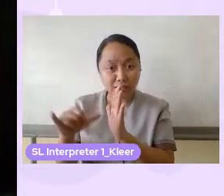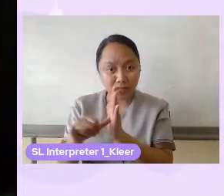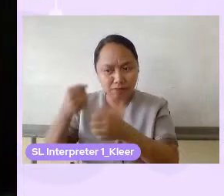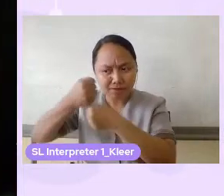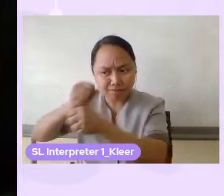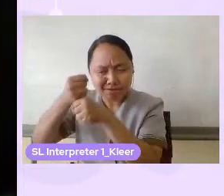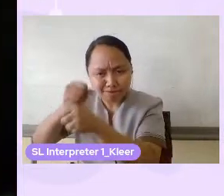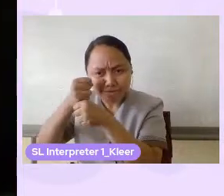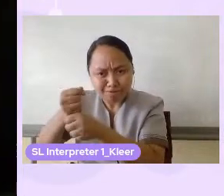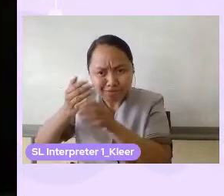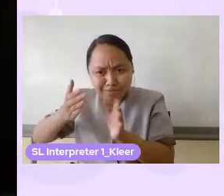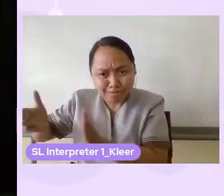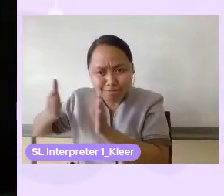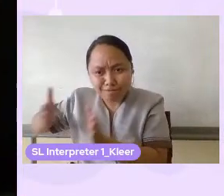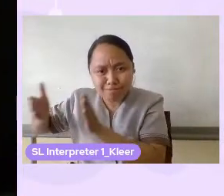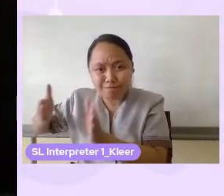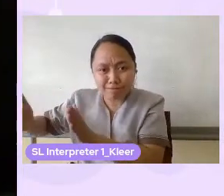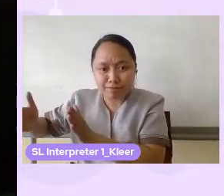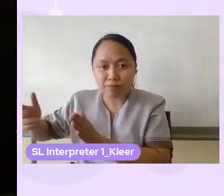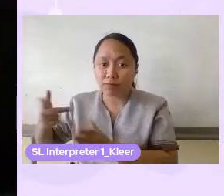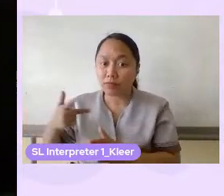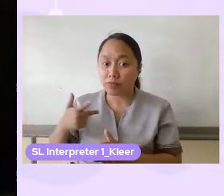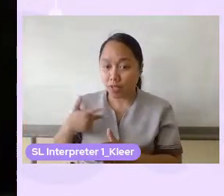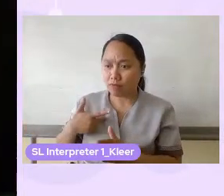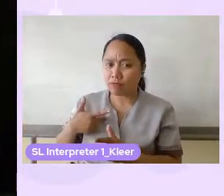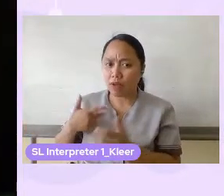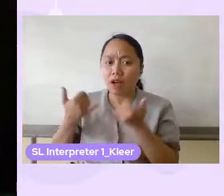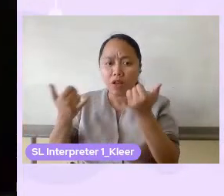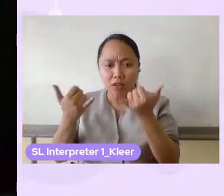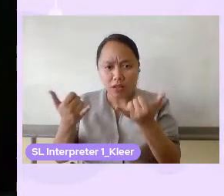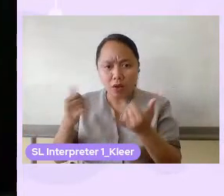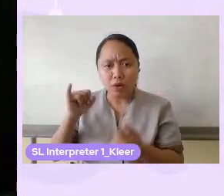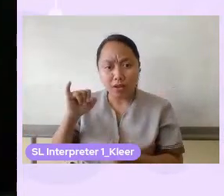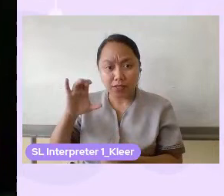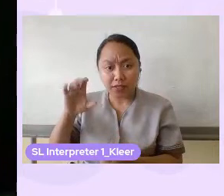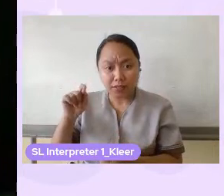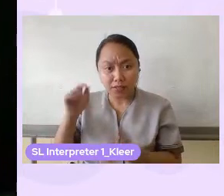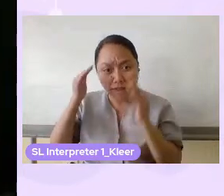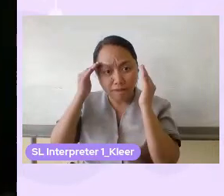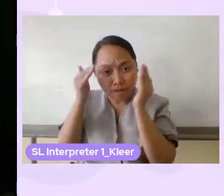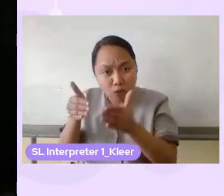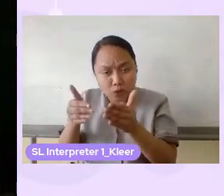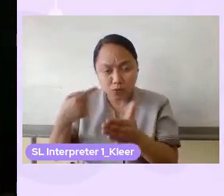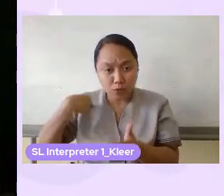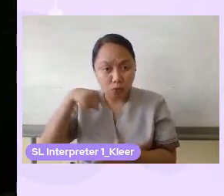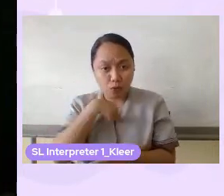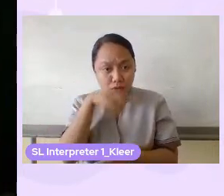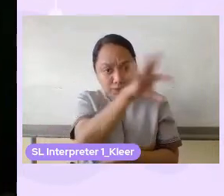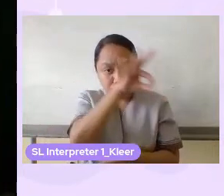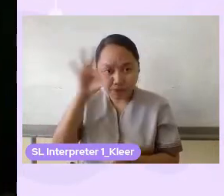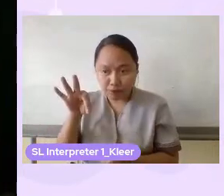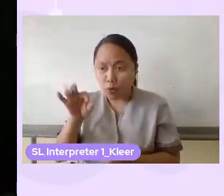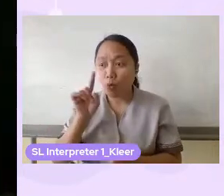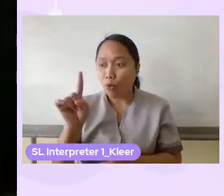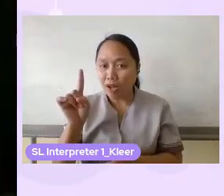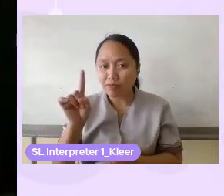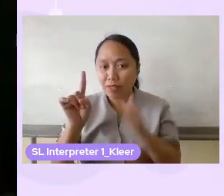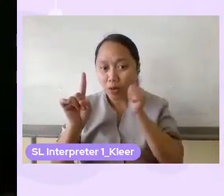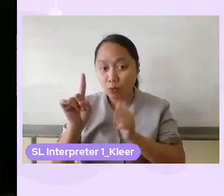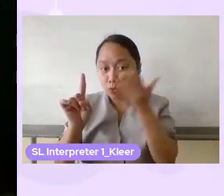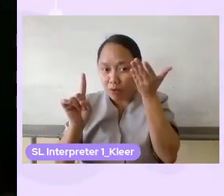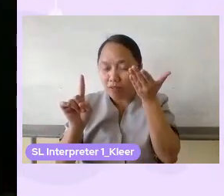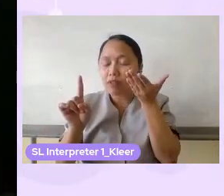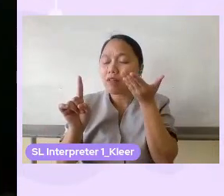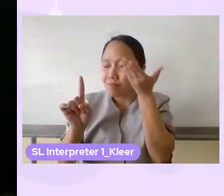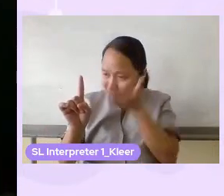whole world insofar as ICT is concerned, ay naghalal po tayo ng isang babae for the first